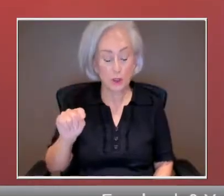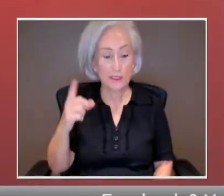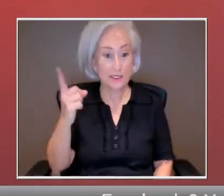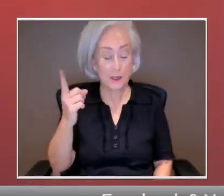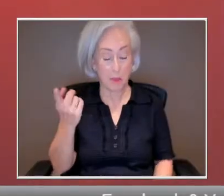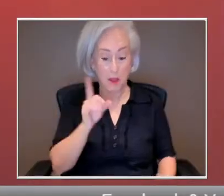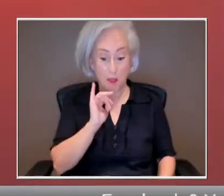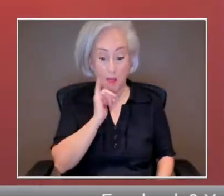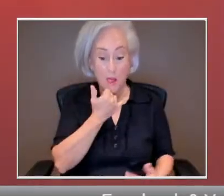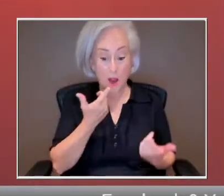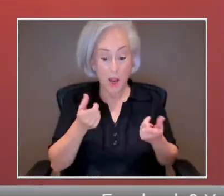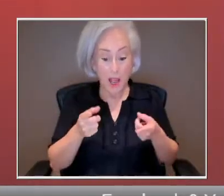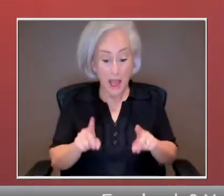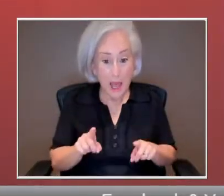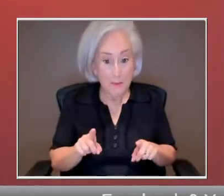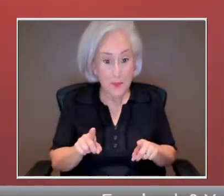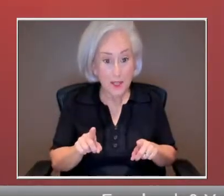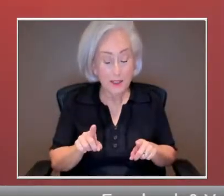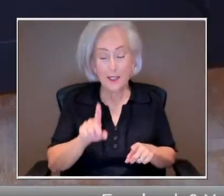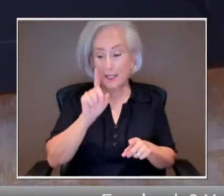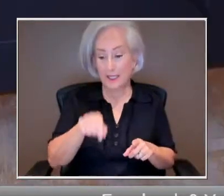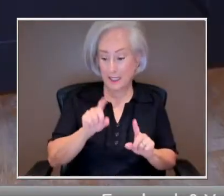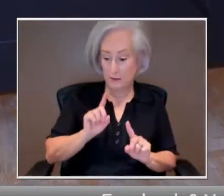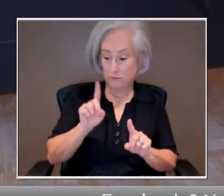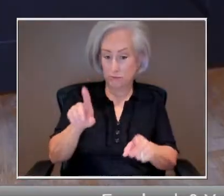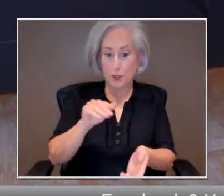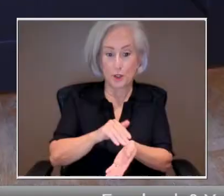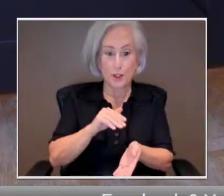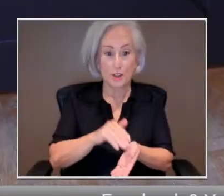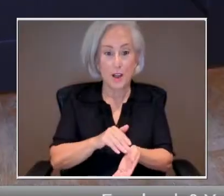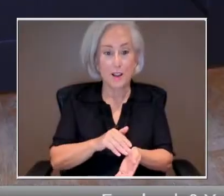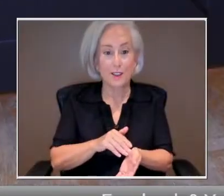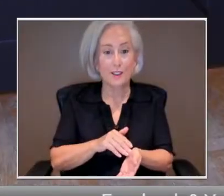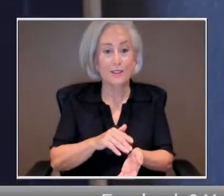the problem was with her heart.